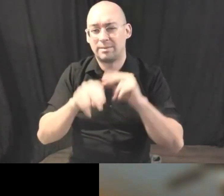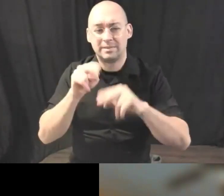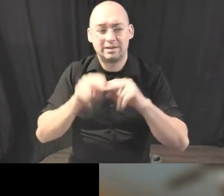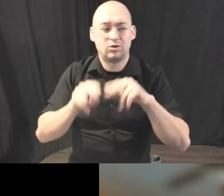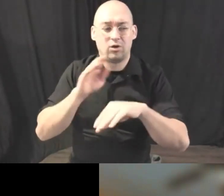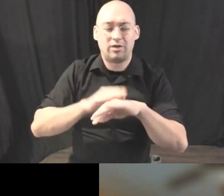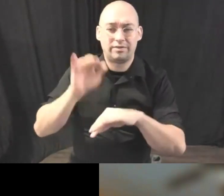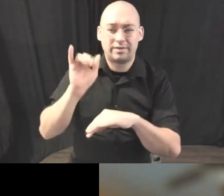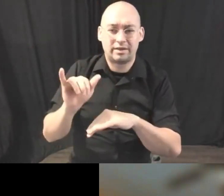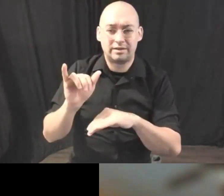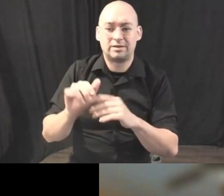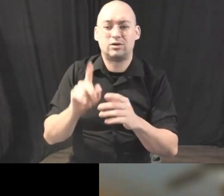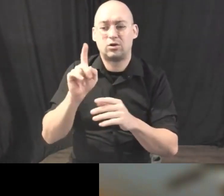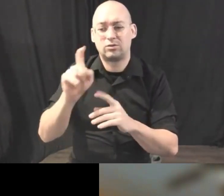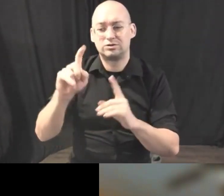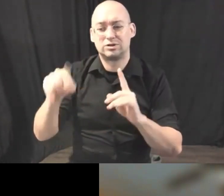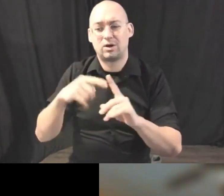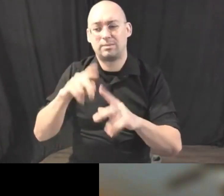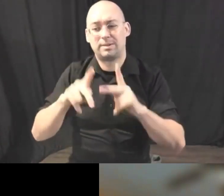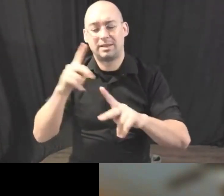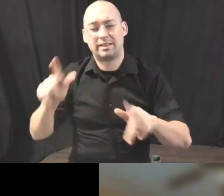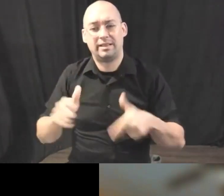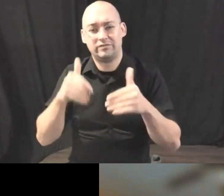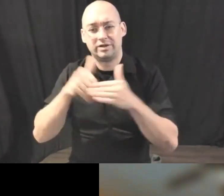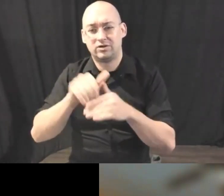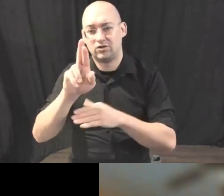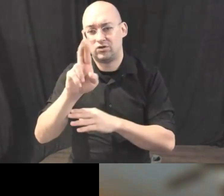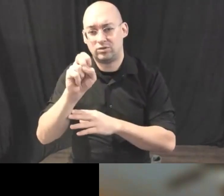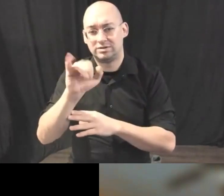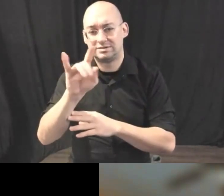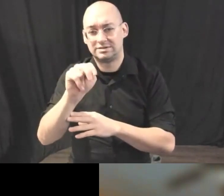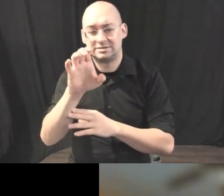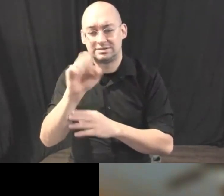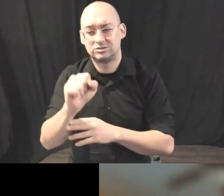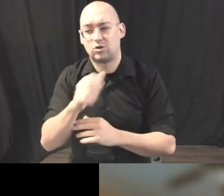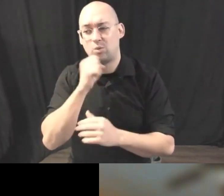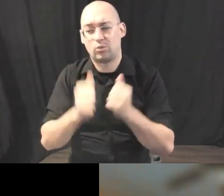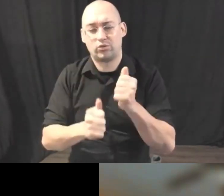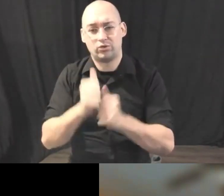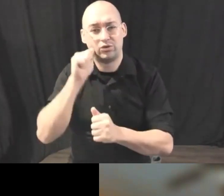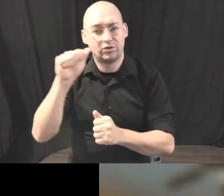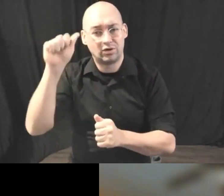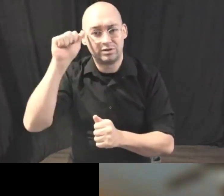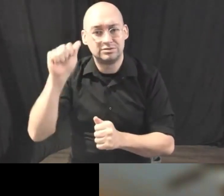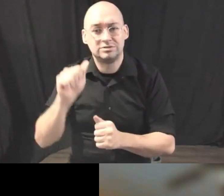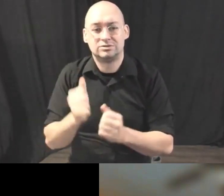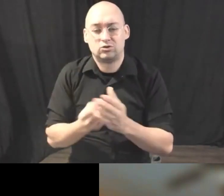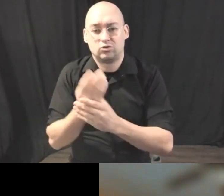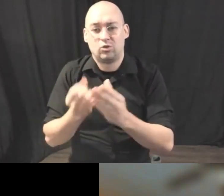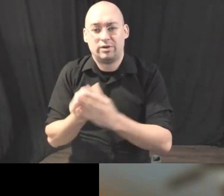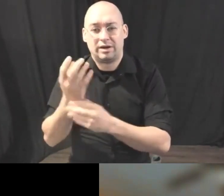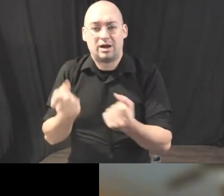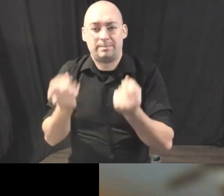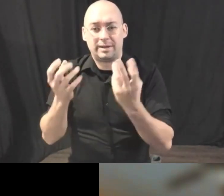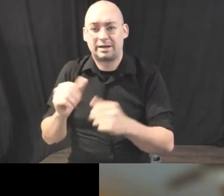your question was about people who are living in licensed residences, but of course that's a small minority of older adults. Yeah. And the growing number of live alone older adults.